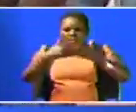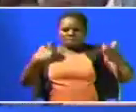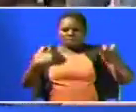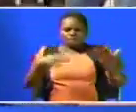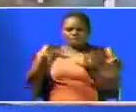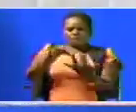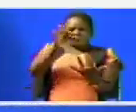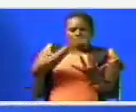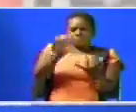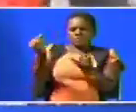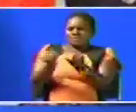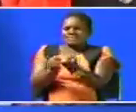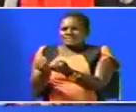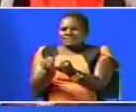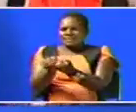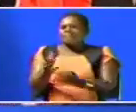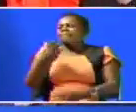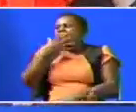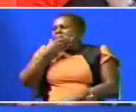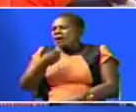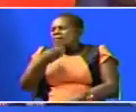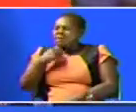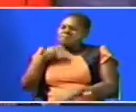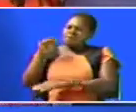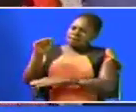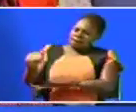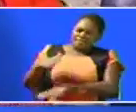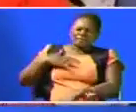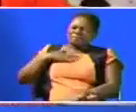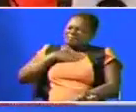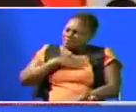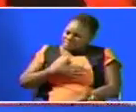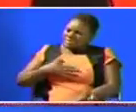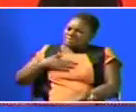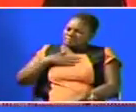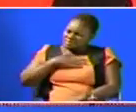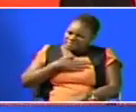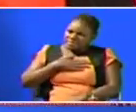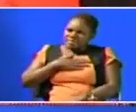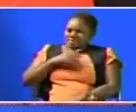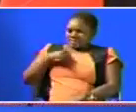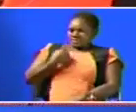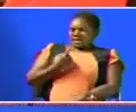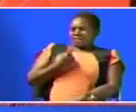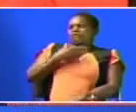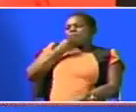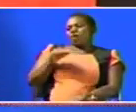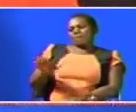party primaries on Saturday. Baba, nakuomba na nakusihi. Mimi ni kijana